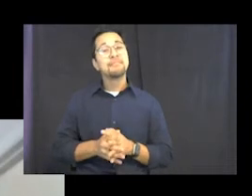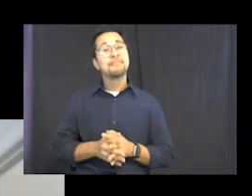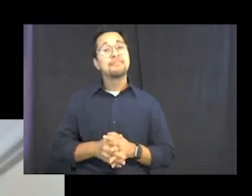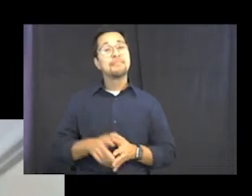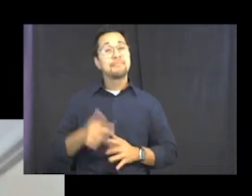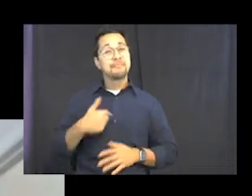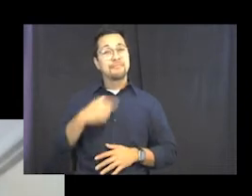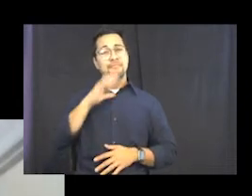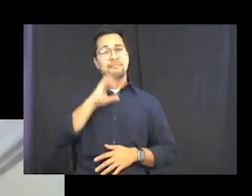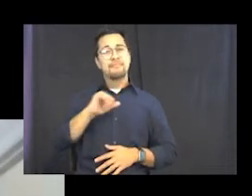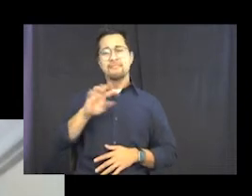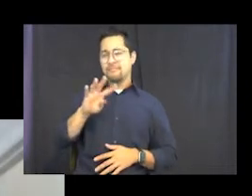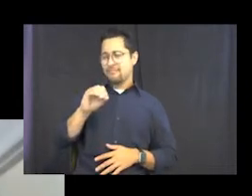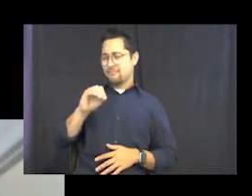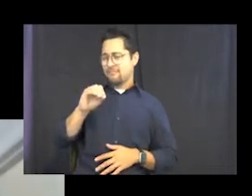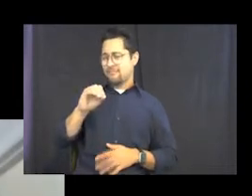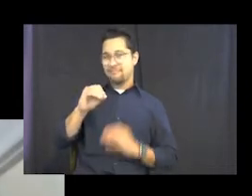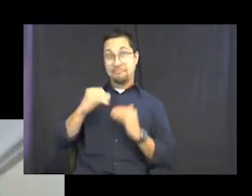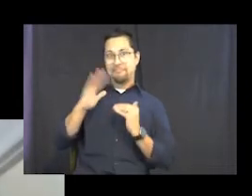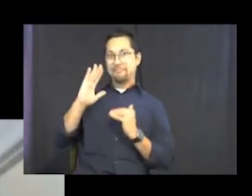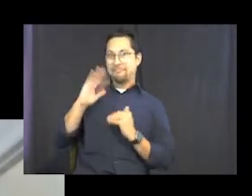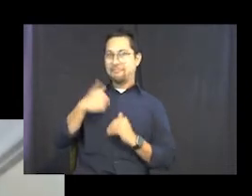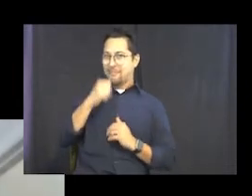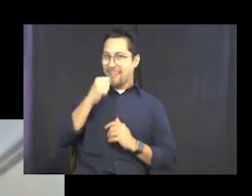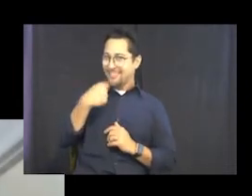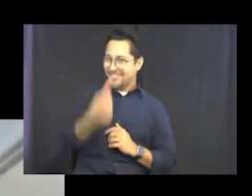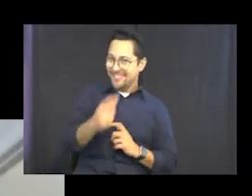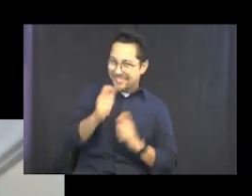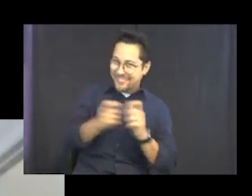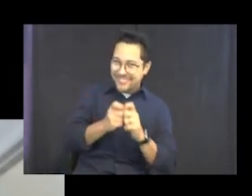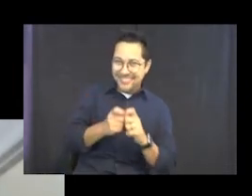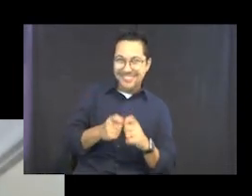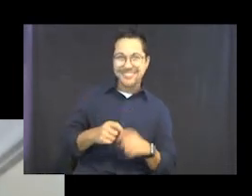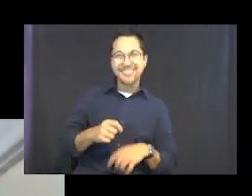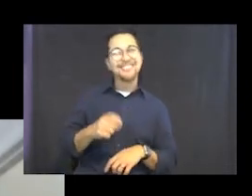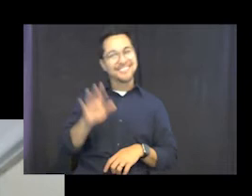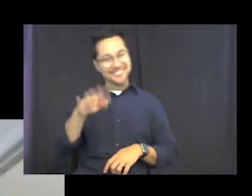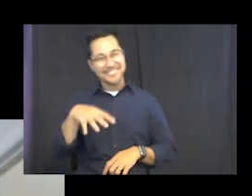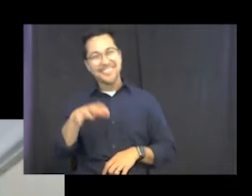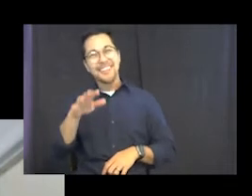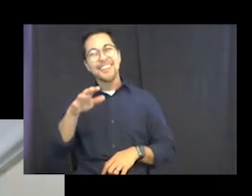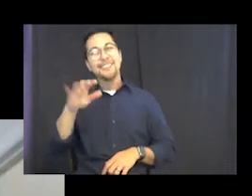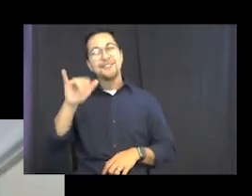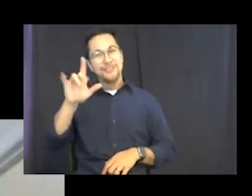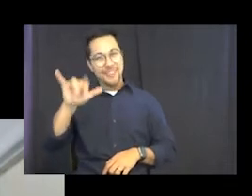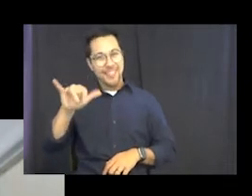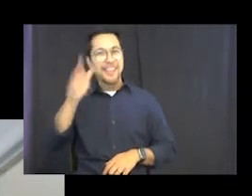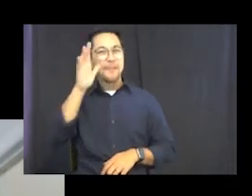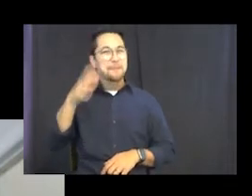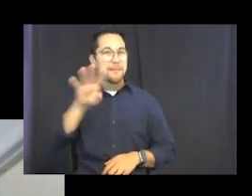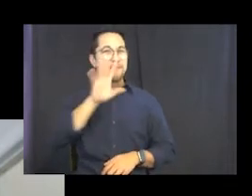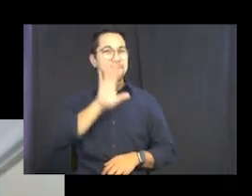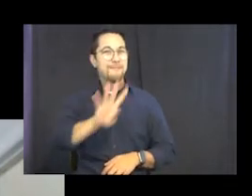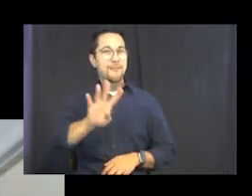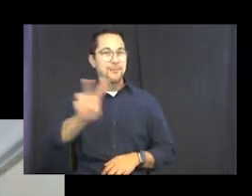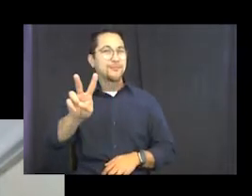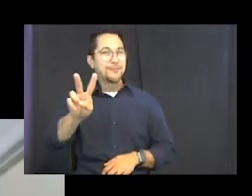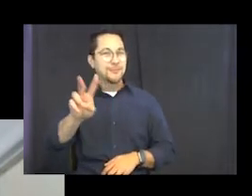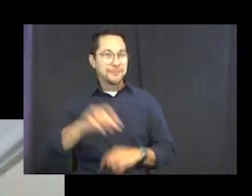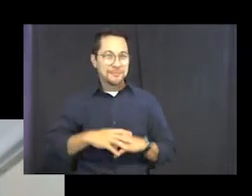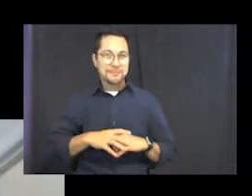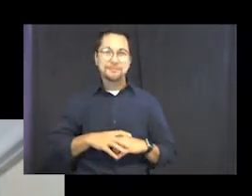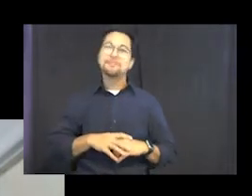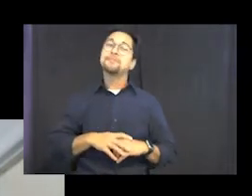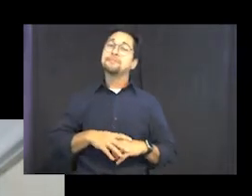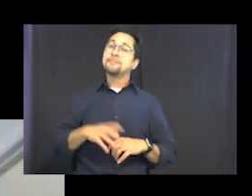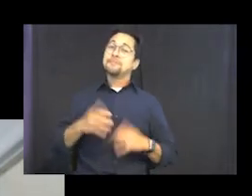I'm 40 plus years old. I'm not gonna say exactly how much. No, I'm just kidding. I'll be 42 in July. But